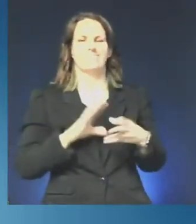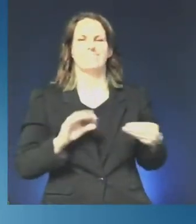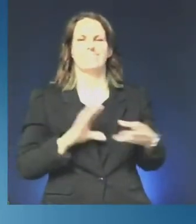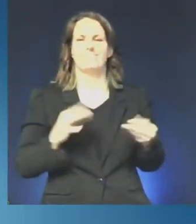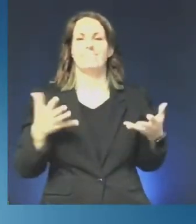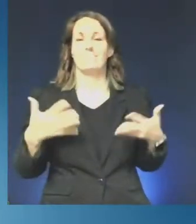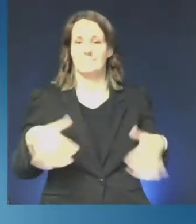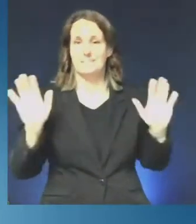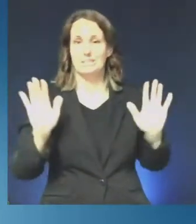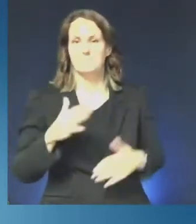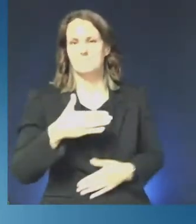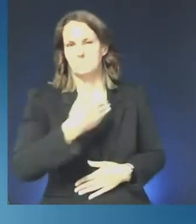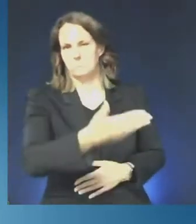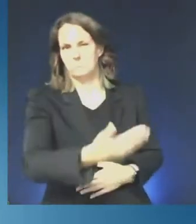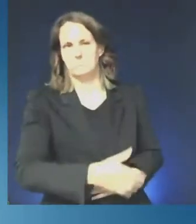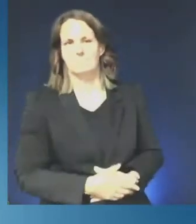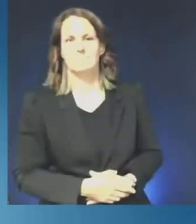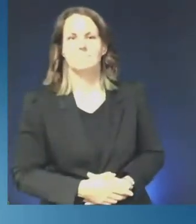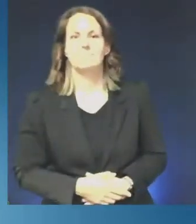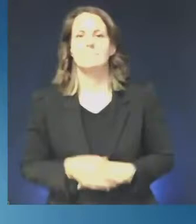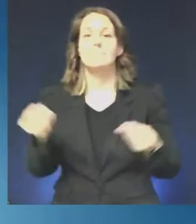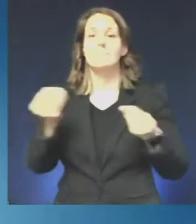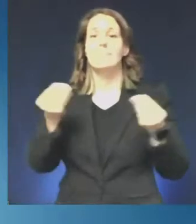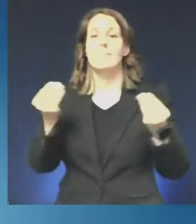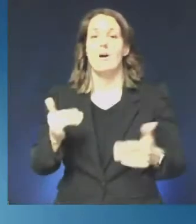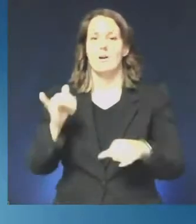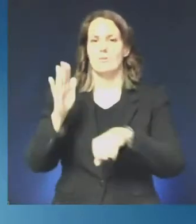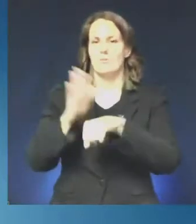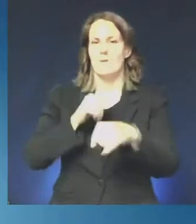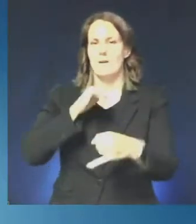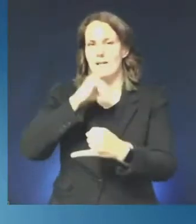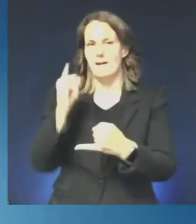Adam Duxter from News 3 in Madison. Adam.